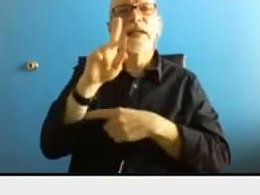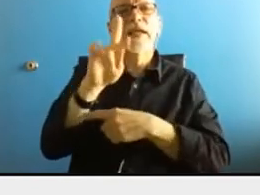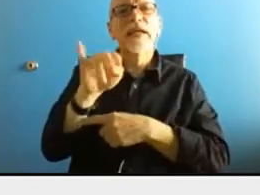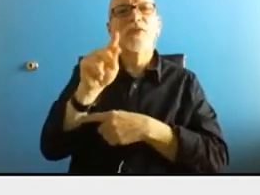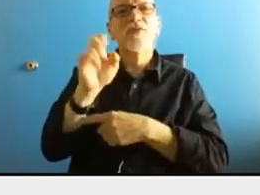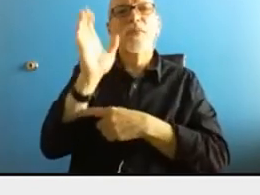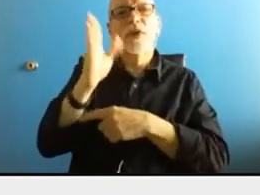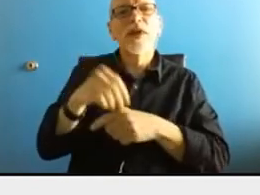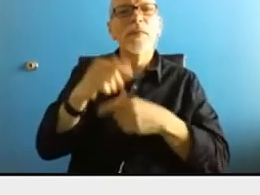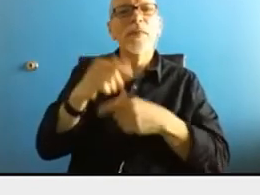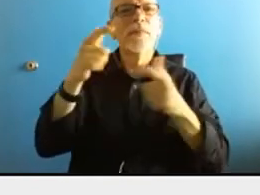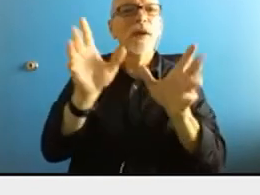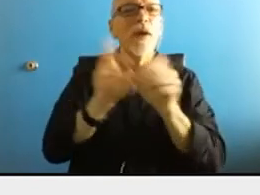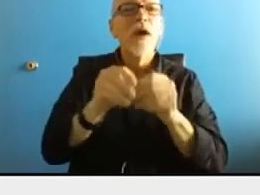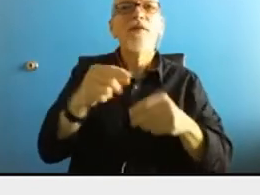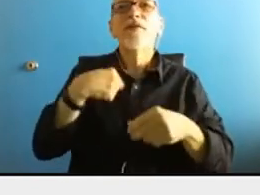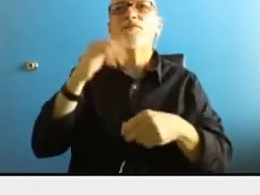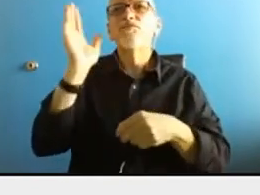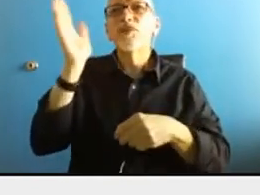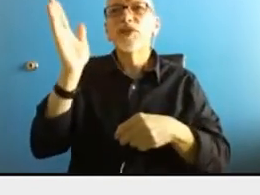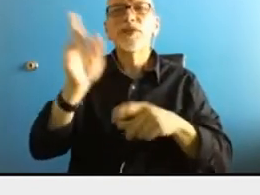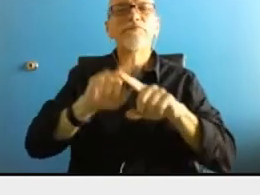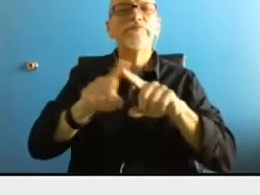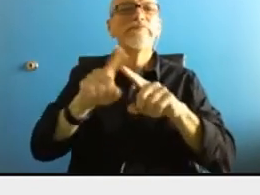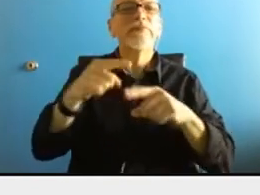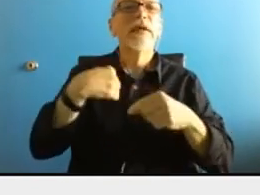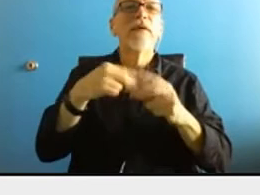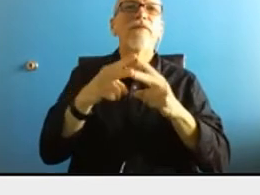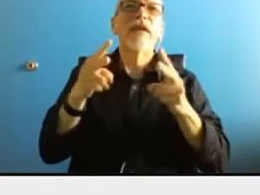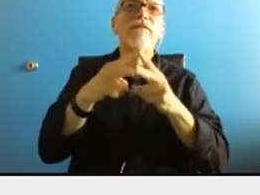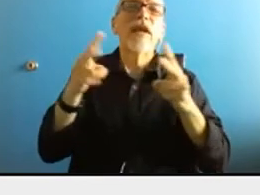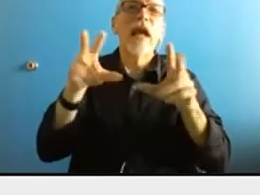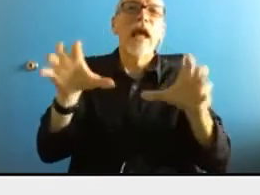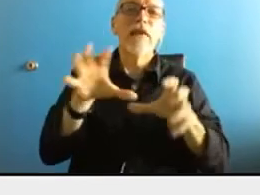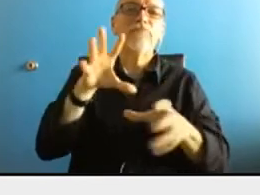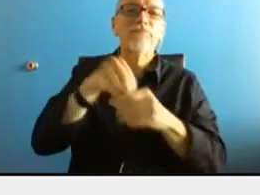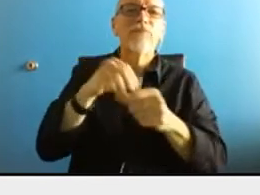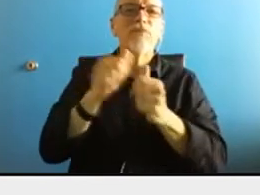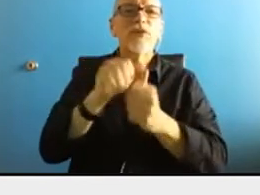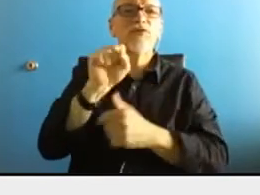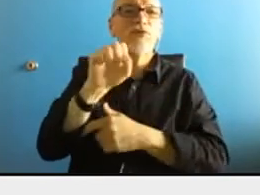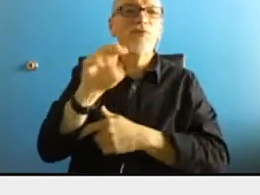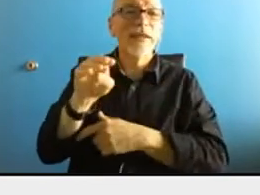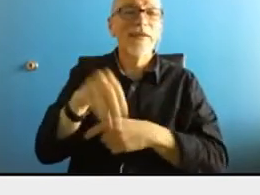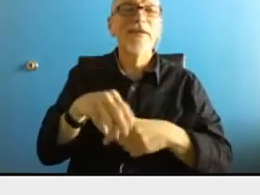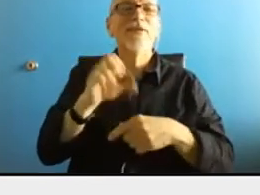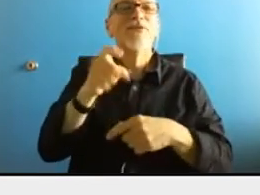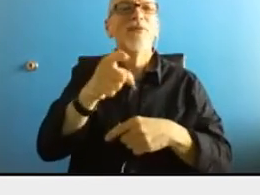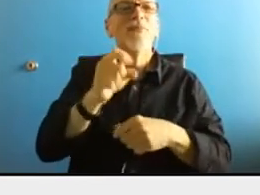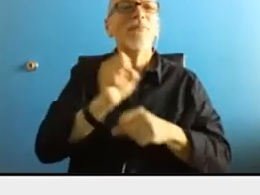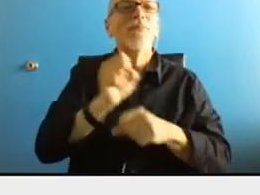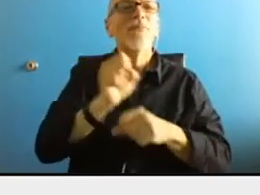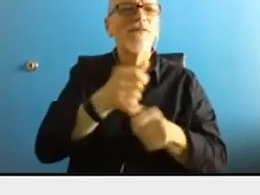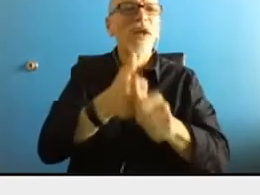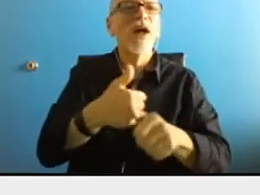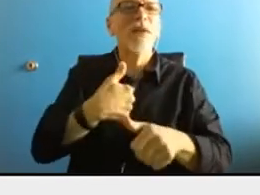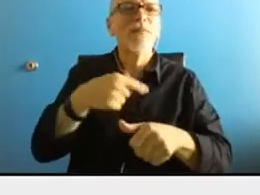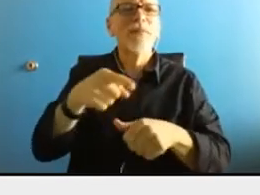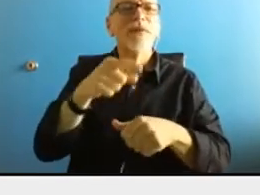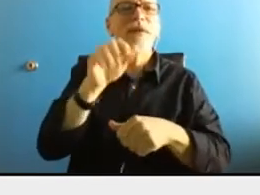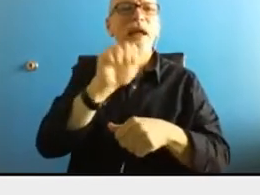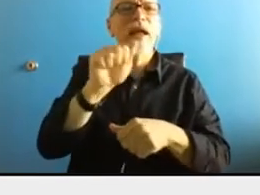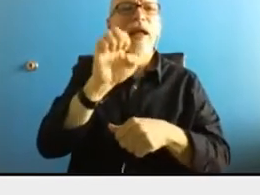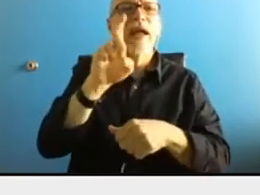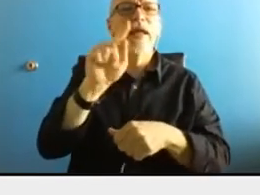and present, and I'm very, very, very active and involved on social media. So be sure to follow me at